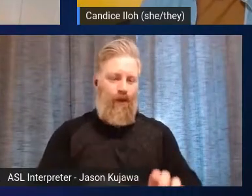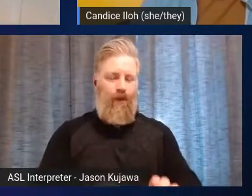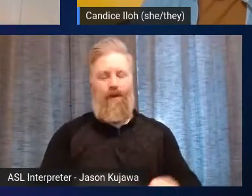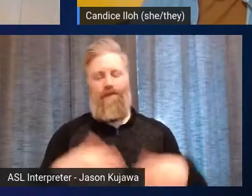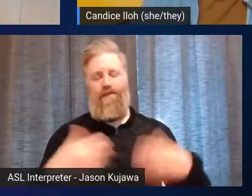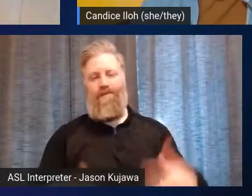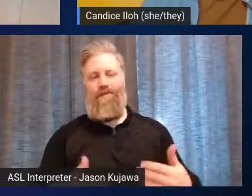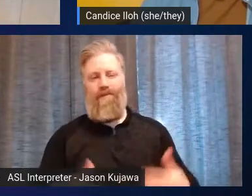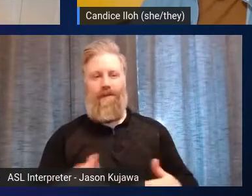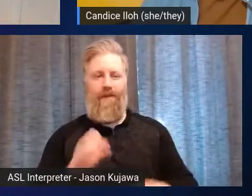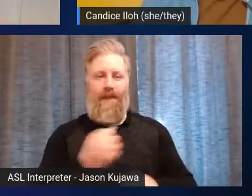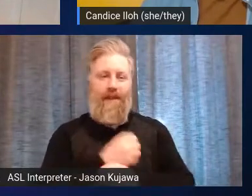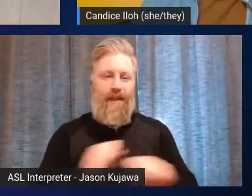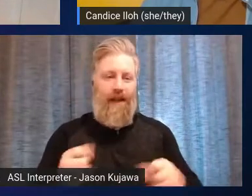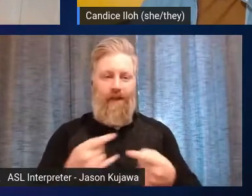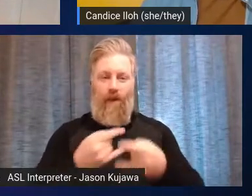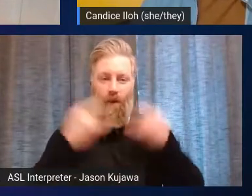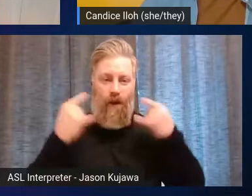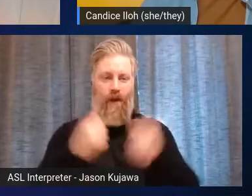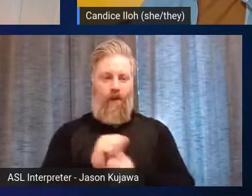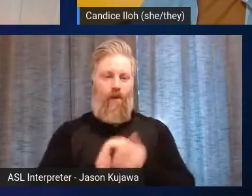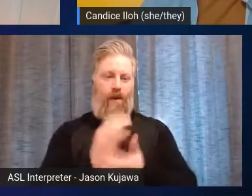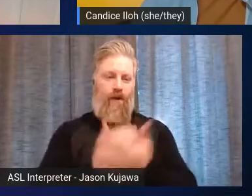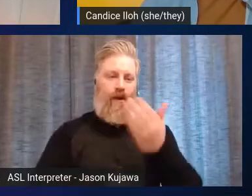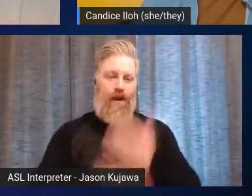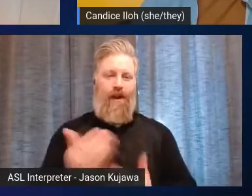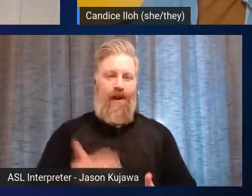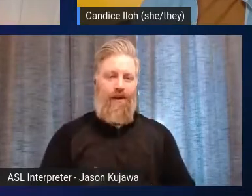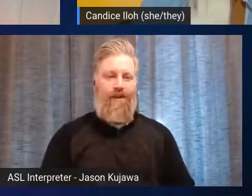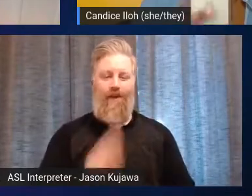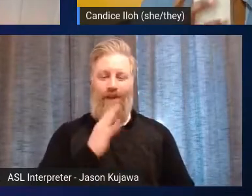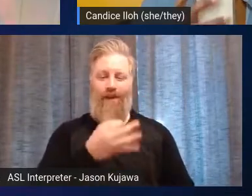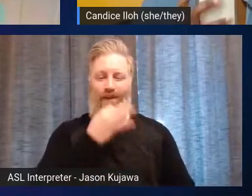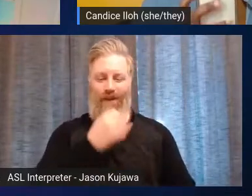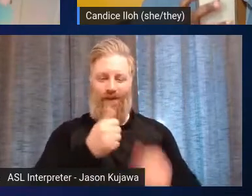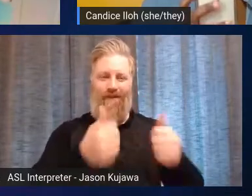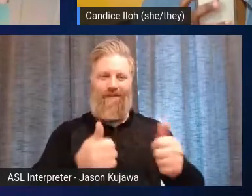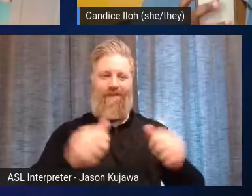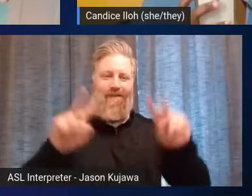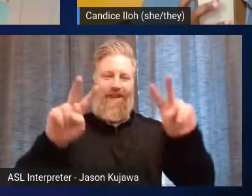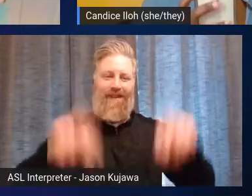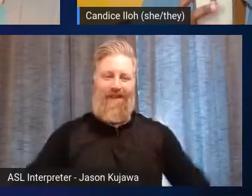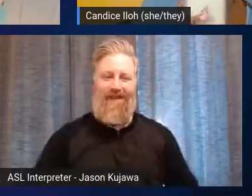your mask and wash your hands. Talk soon, y'all. Mm-hmm. Peace.